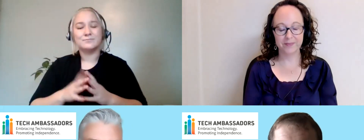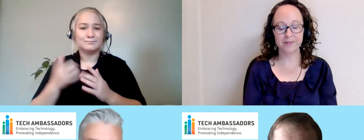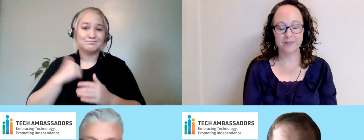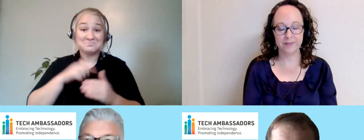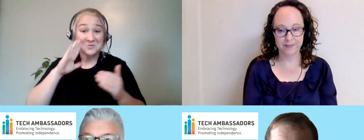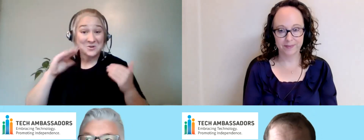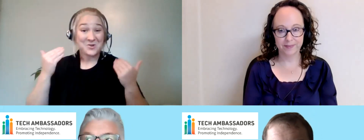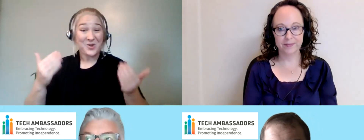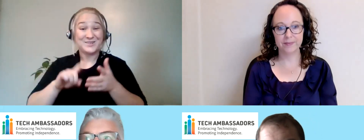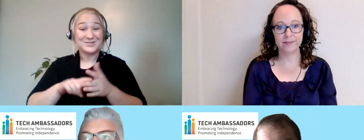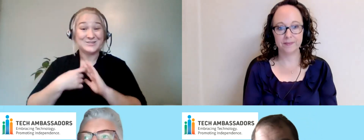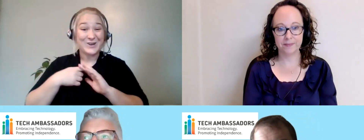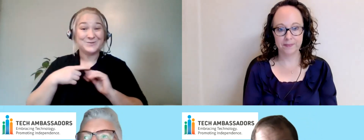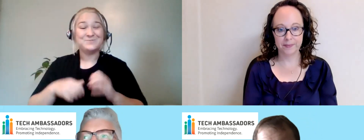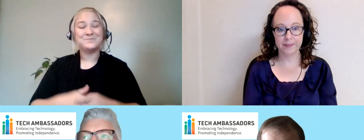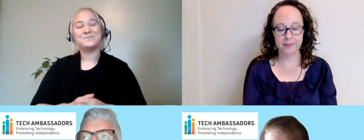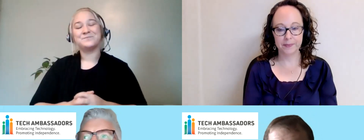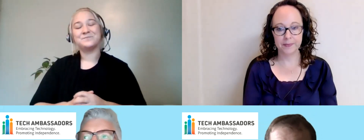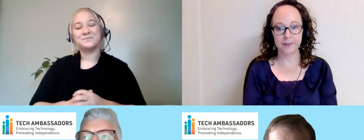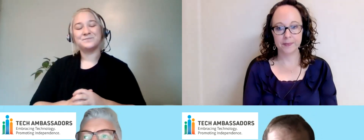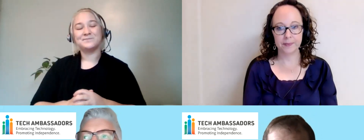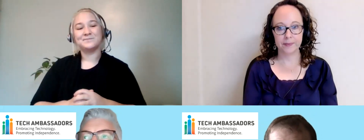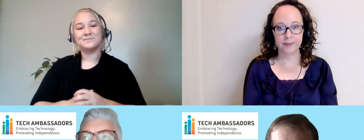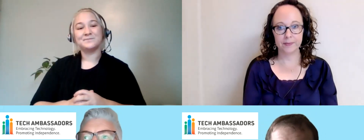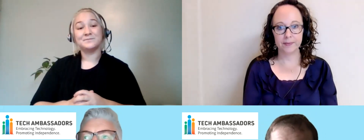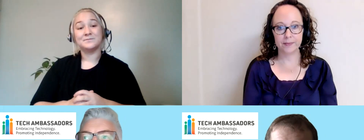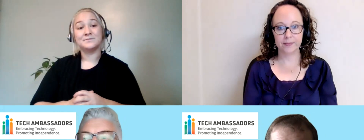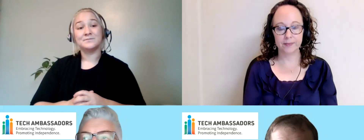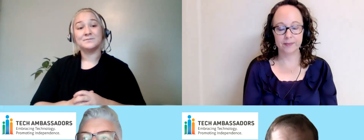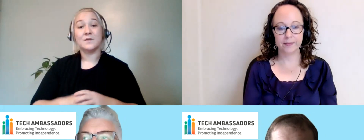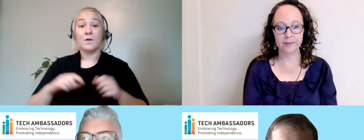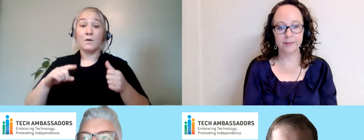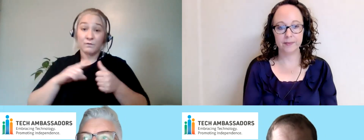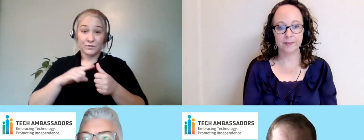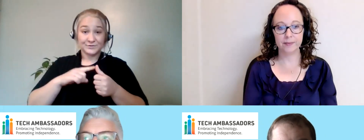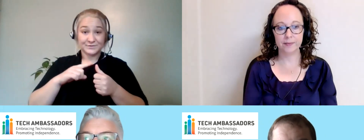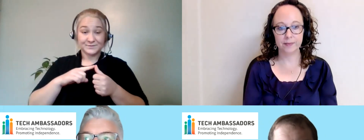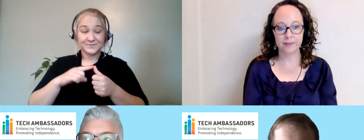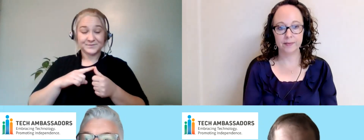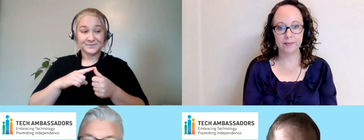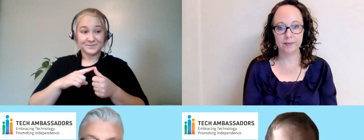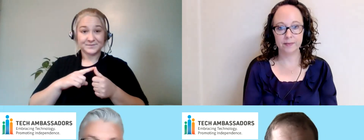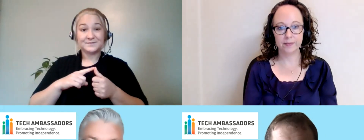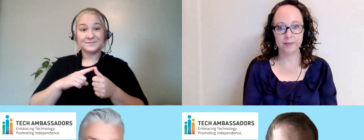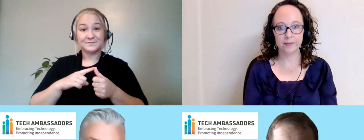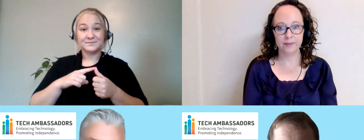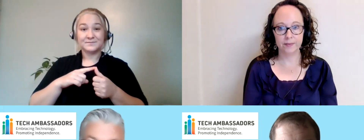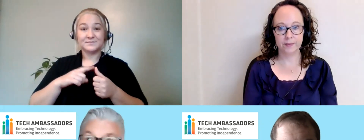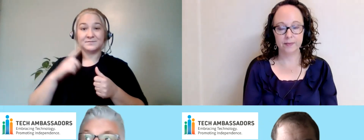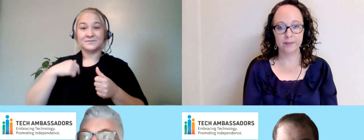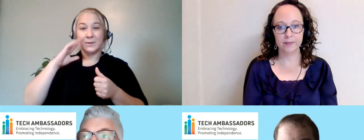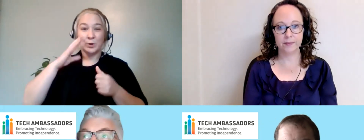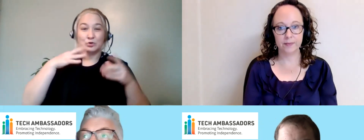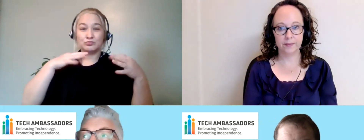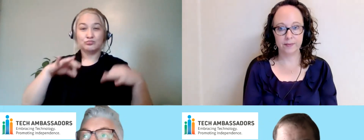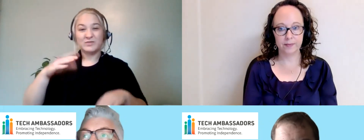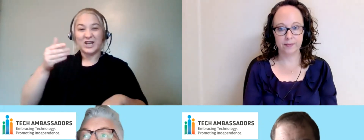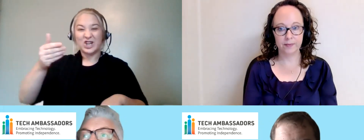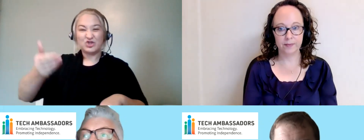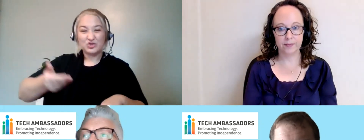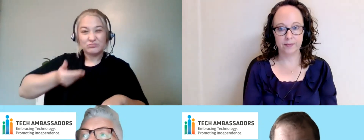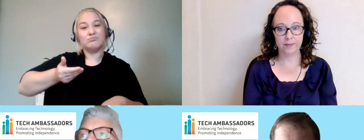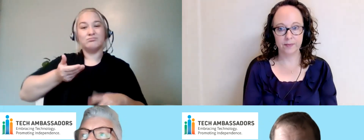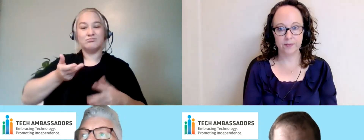ahead and get started this morning. I'm going to first just intro our event for